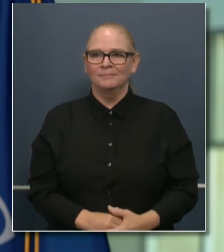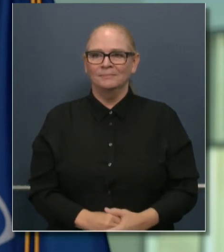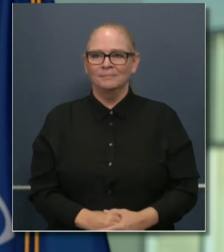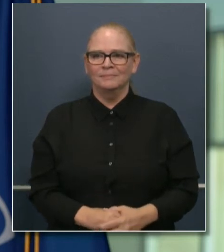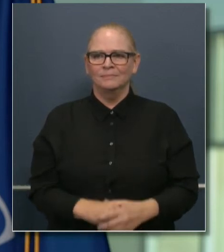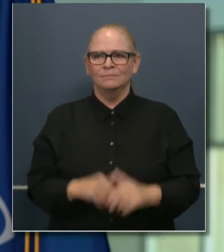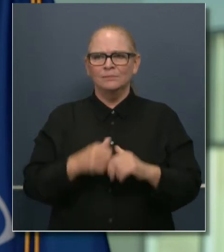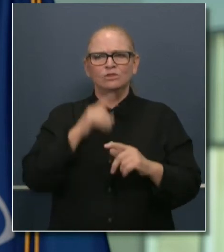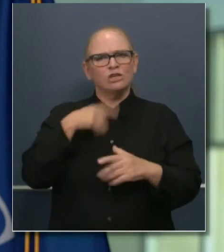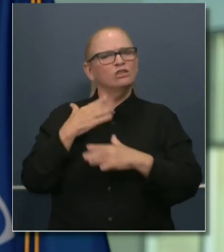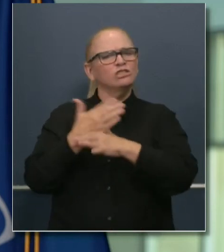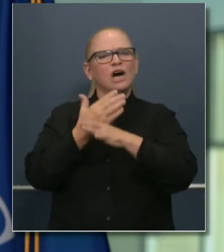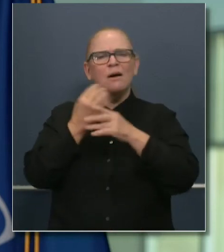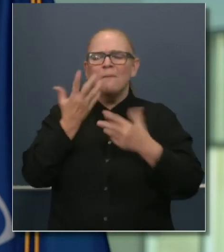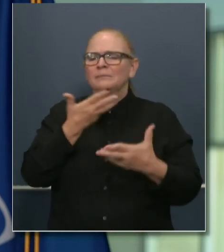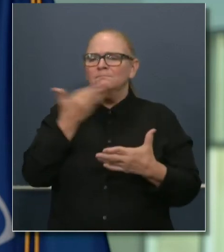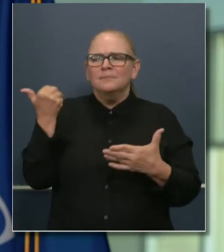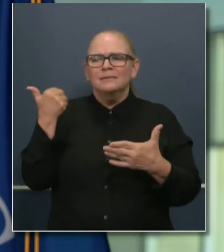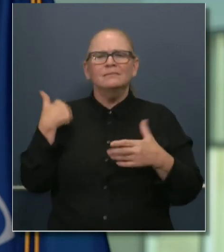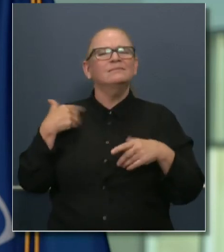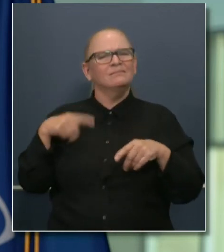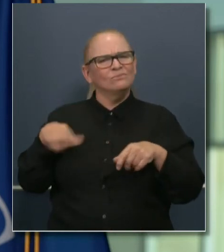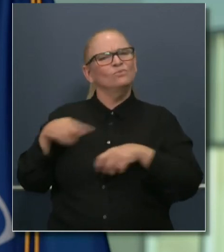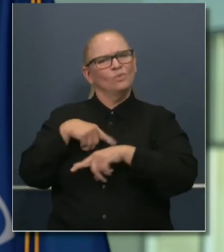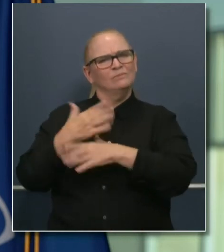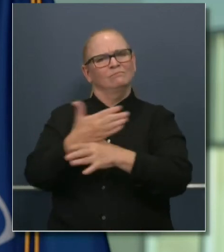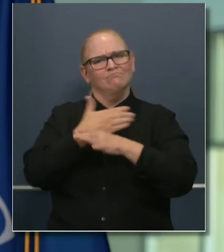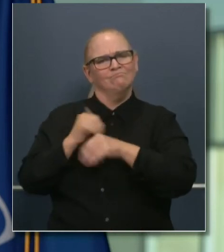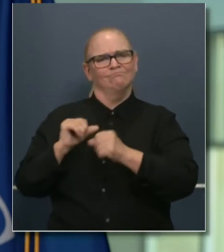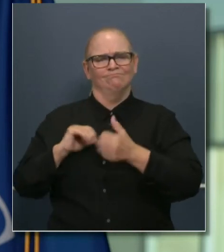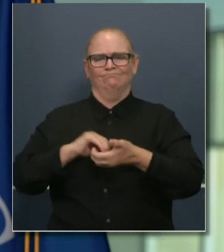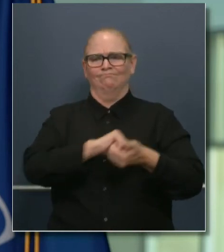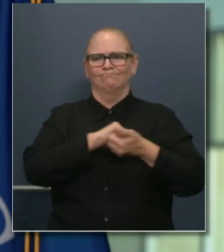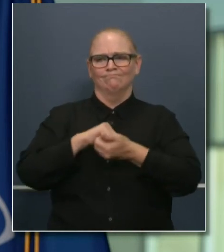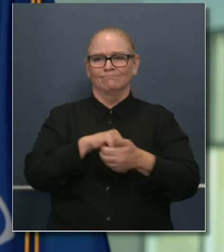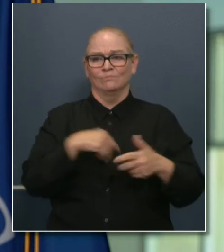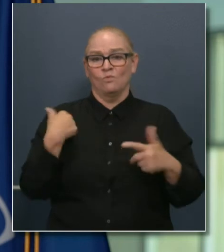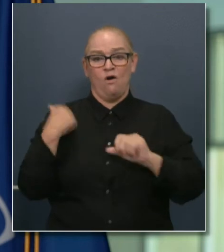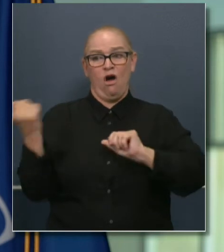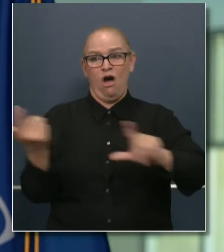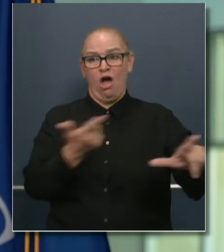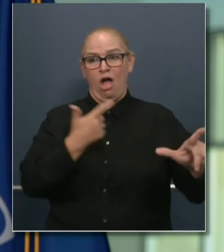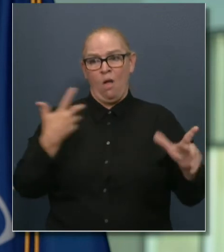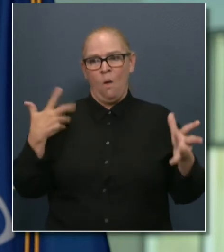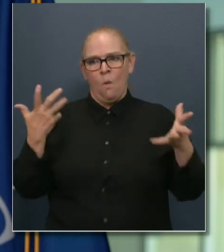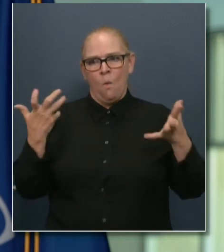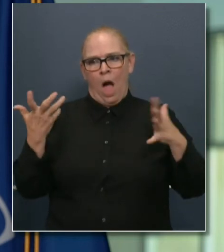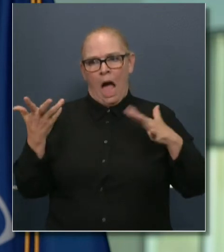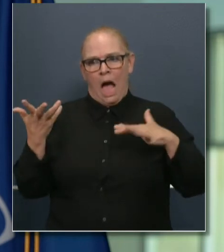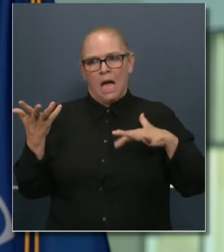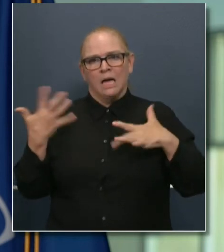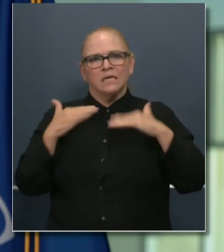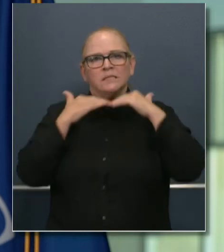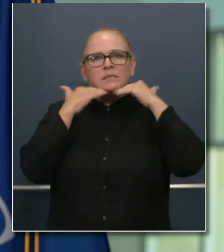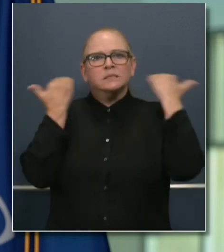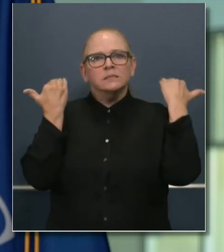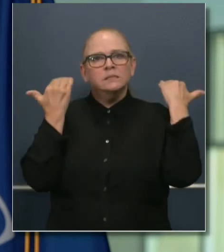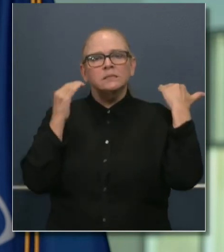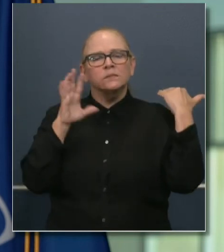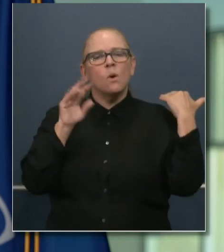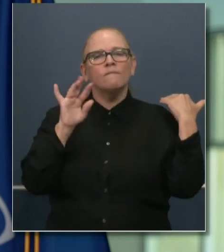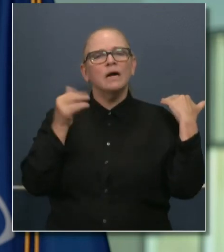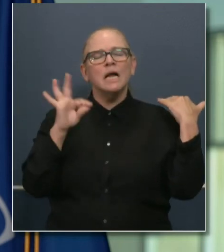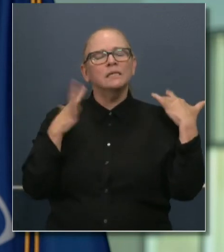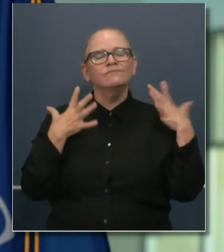best practices and practices, frankly, that all of us want to push to the dustbin. That said, the broader